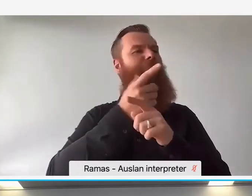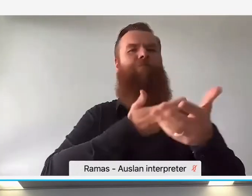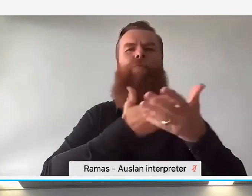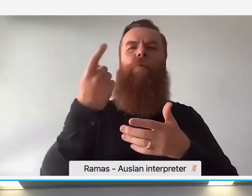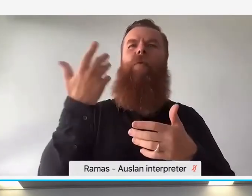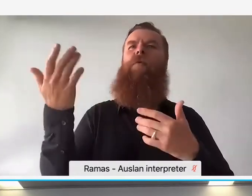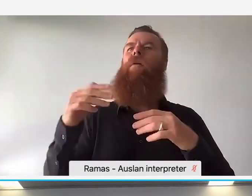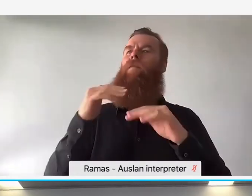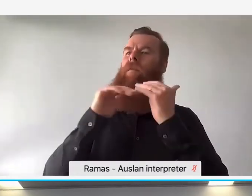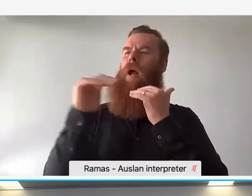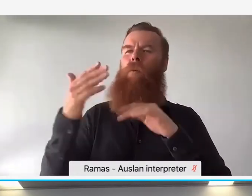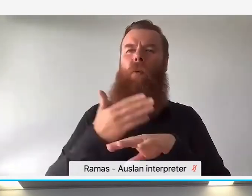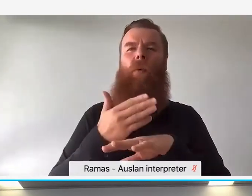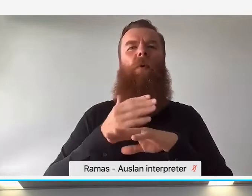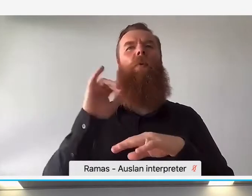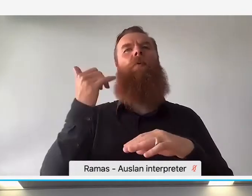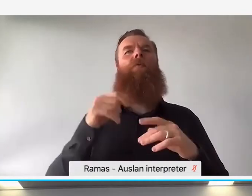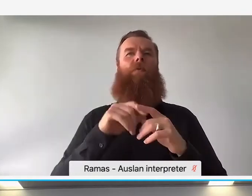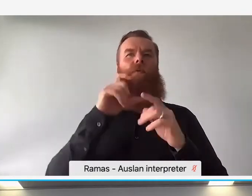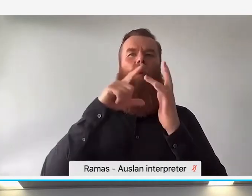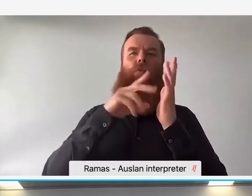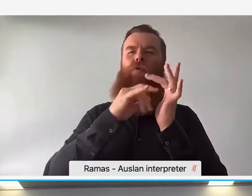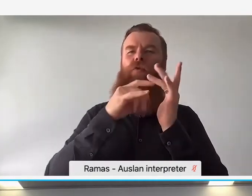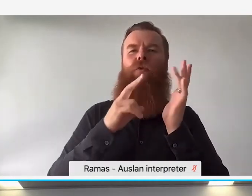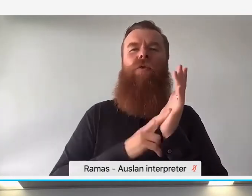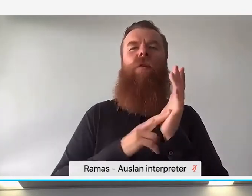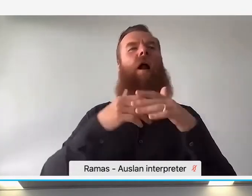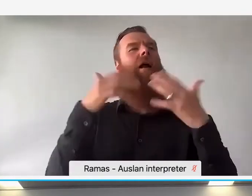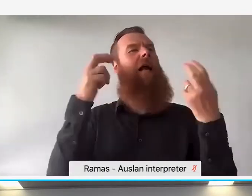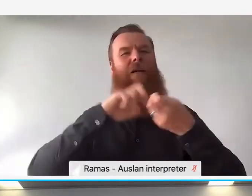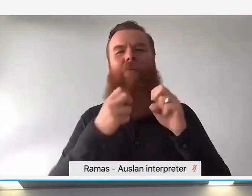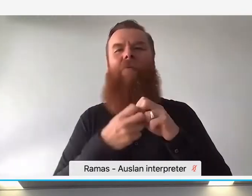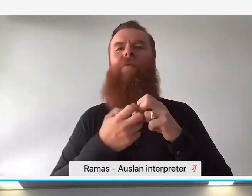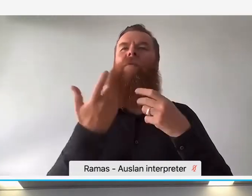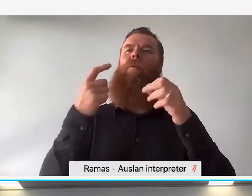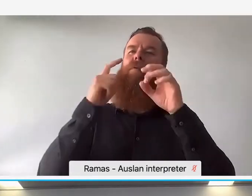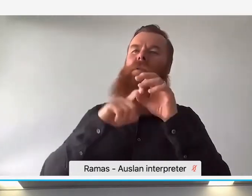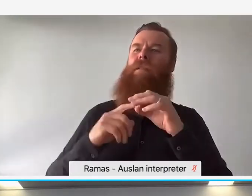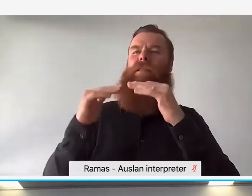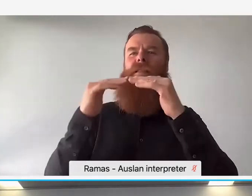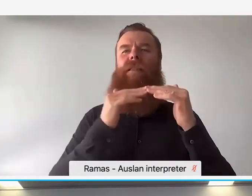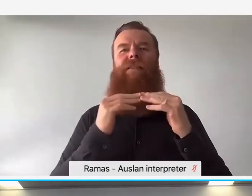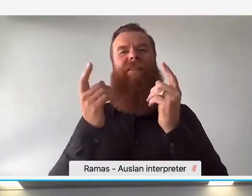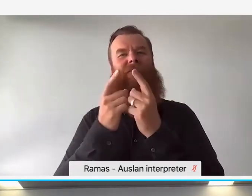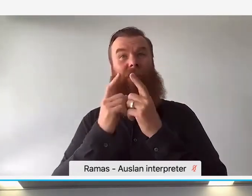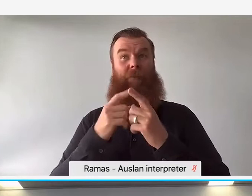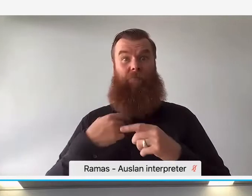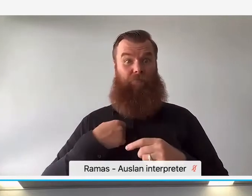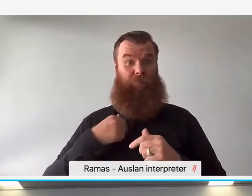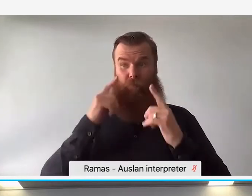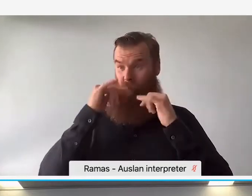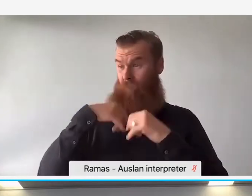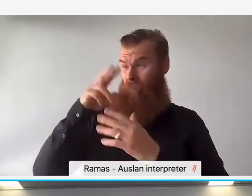of non-compliance or sanctions. We assess your financial situation, your reputation, and your